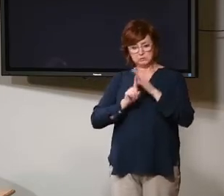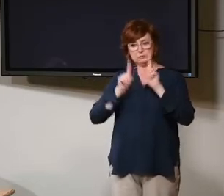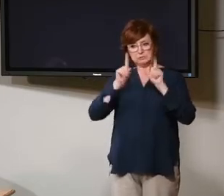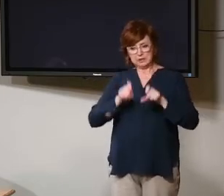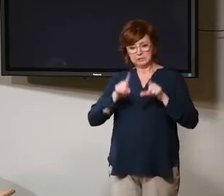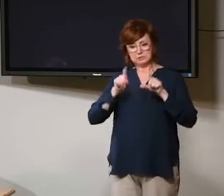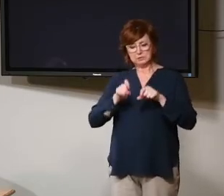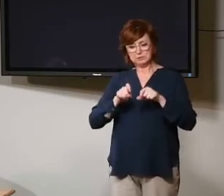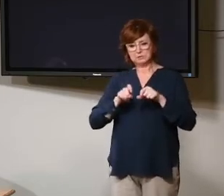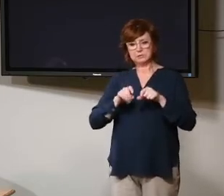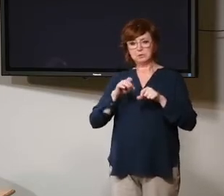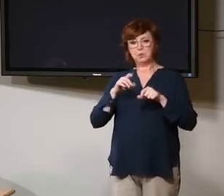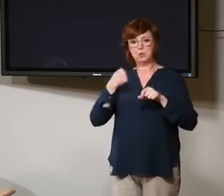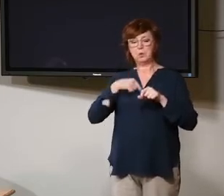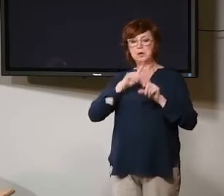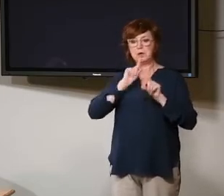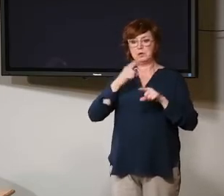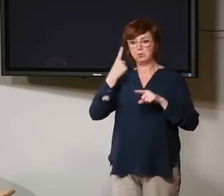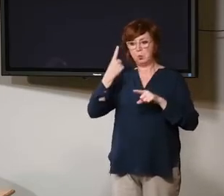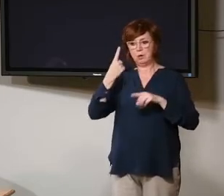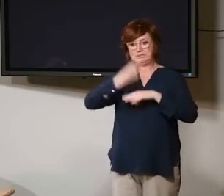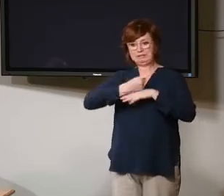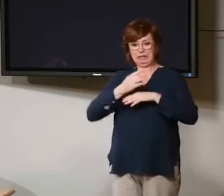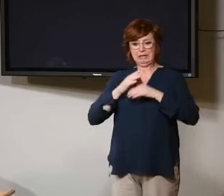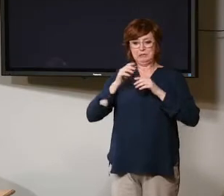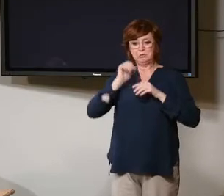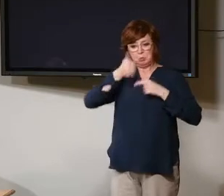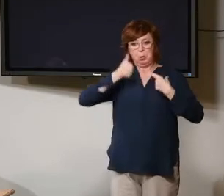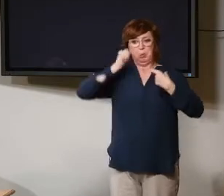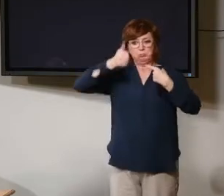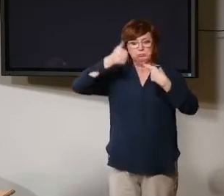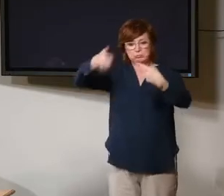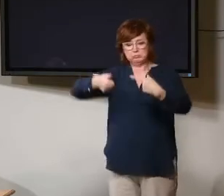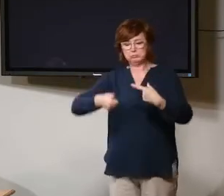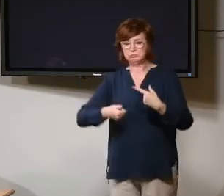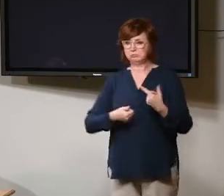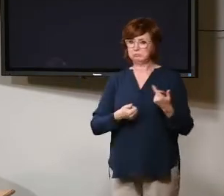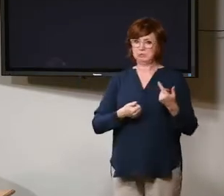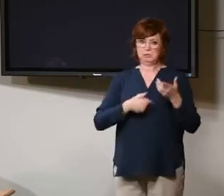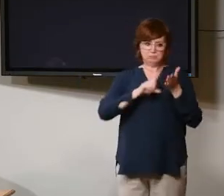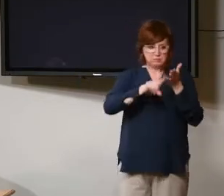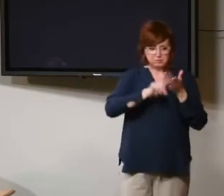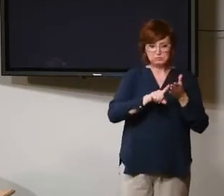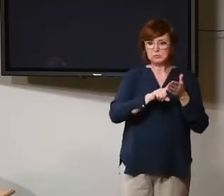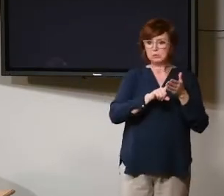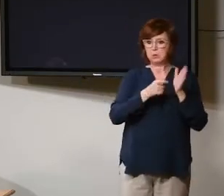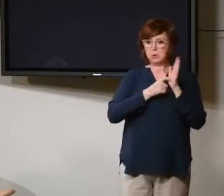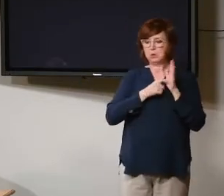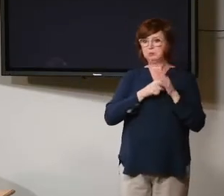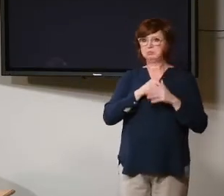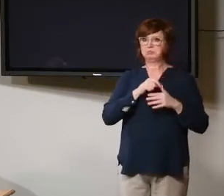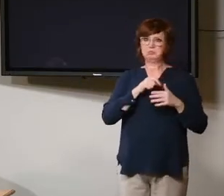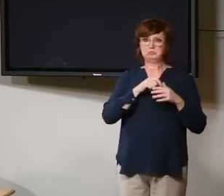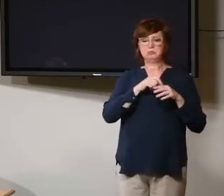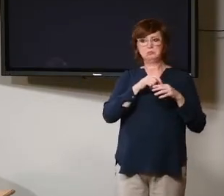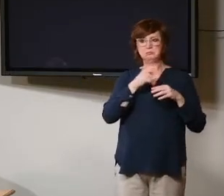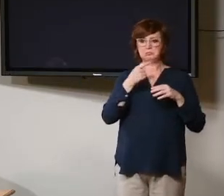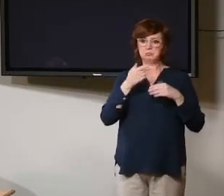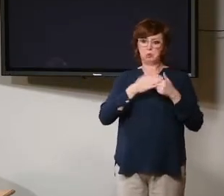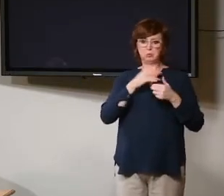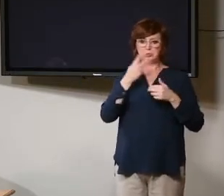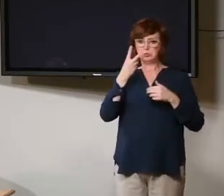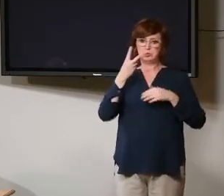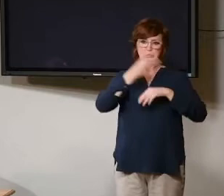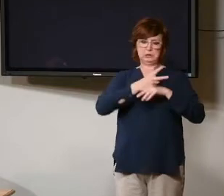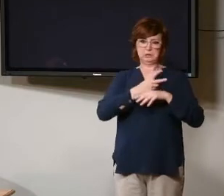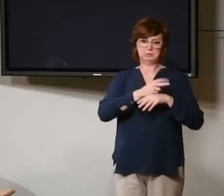take anywhere from 24 to 36 hours, sometimes longer, to determine the exposure. But as that information comes, obviously we